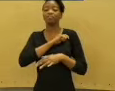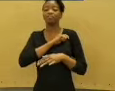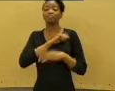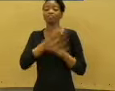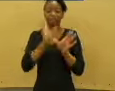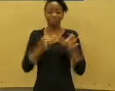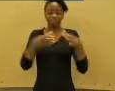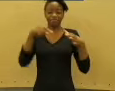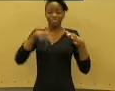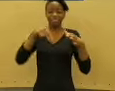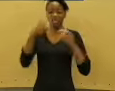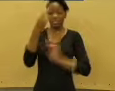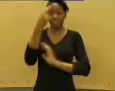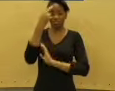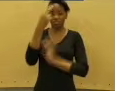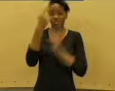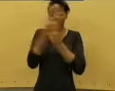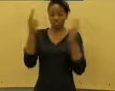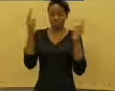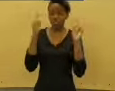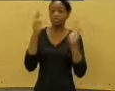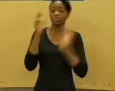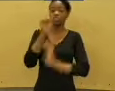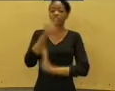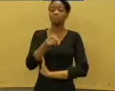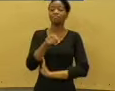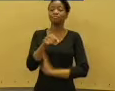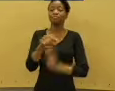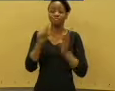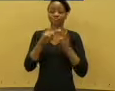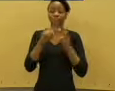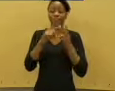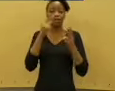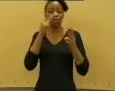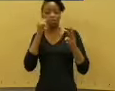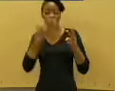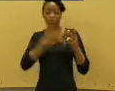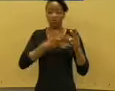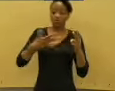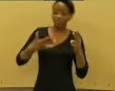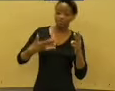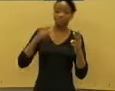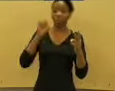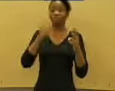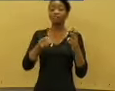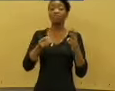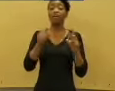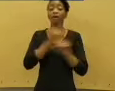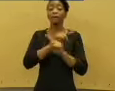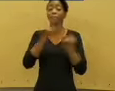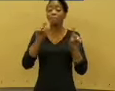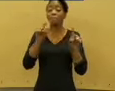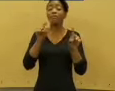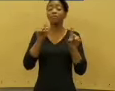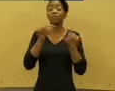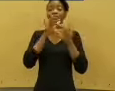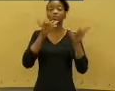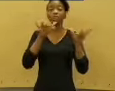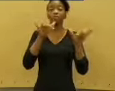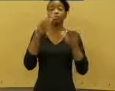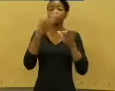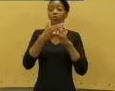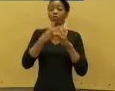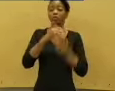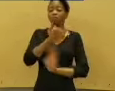the university and people who are working within gender initiatives. But what about the people who are working for other